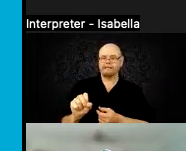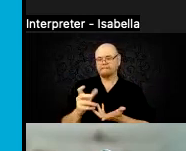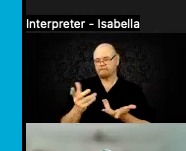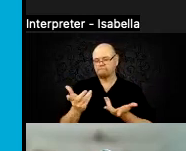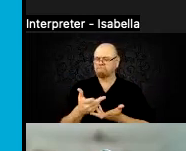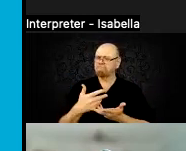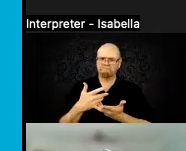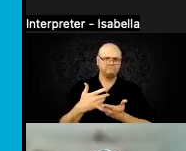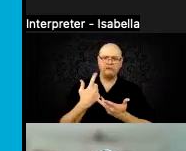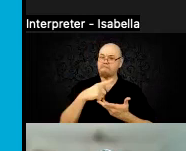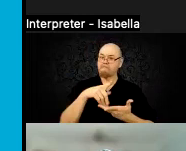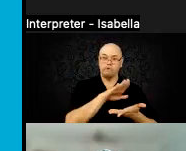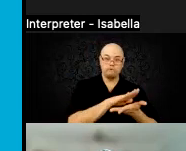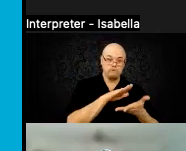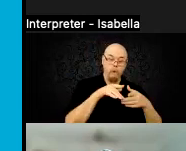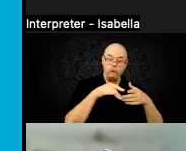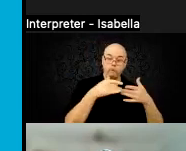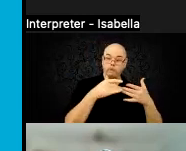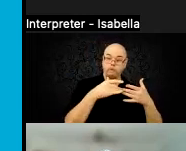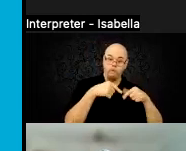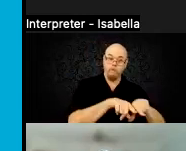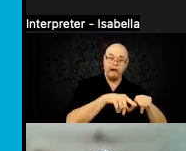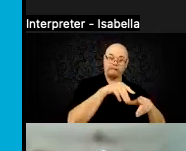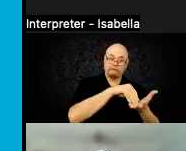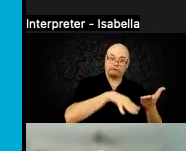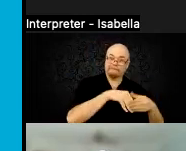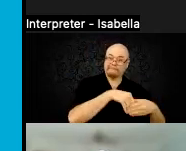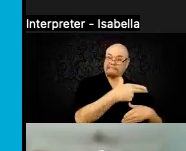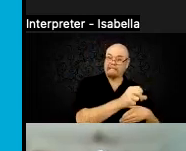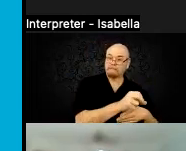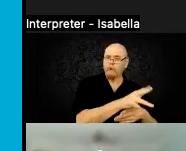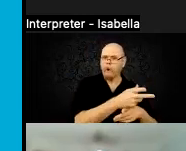in school or when they're transitioning out of school. One of the biggest things that we